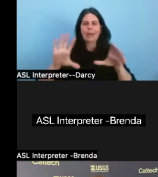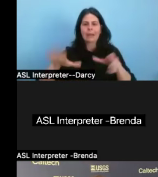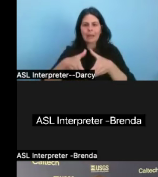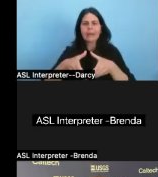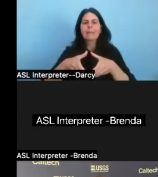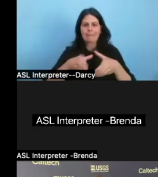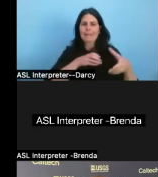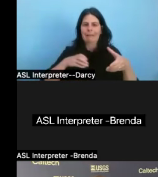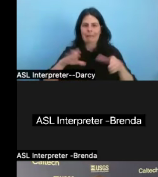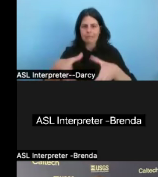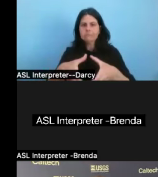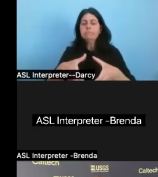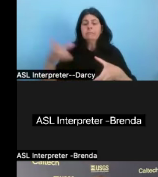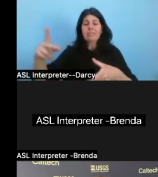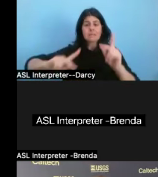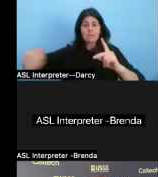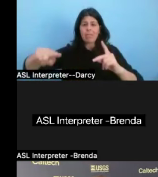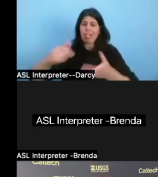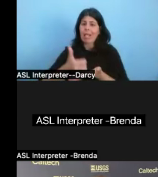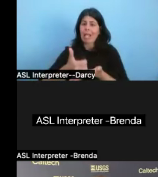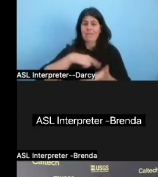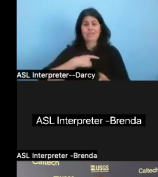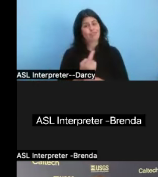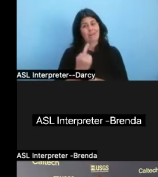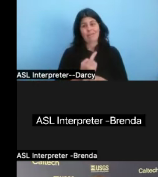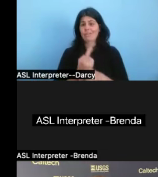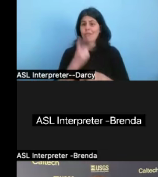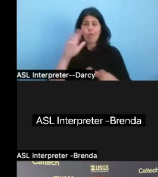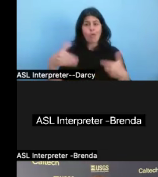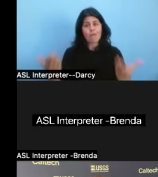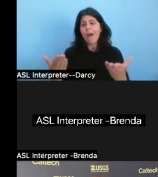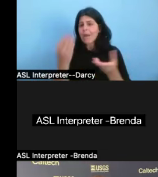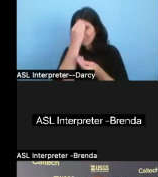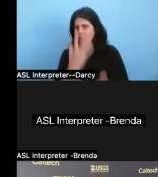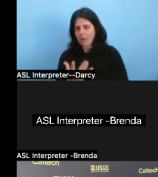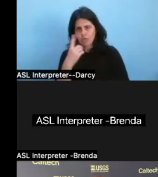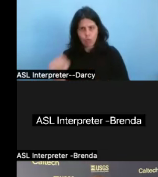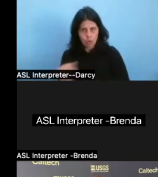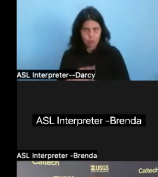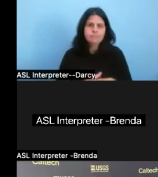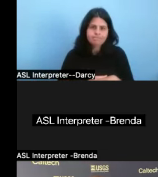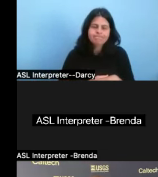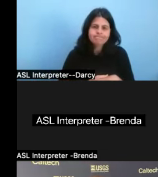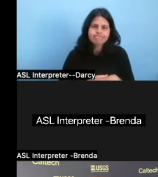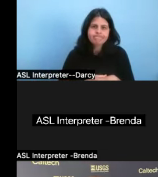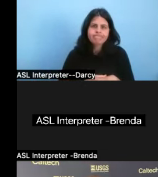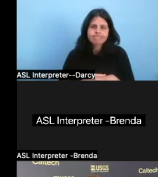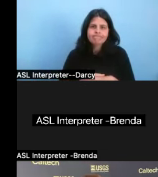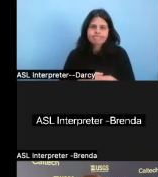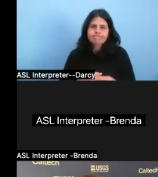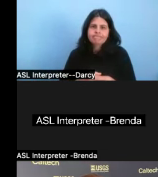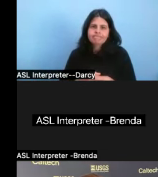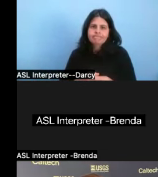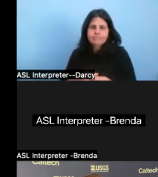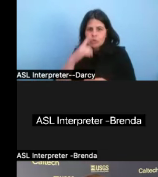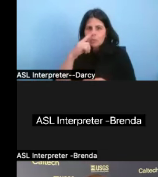are the people that actually help us on a regular basis to provide information to you with that. And so can you